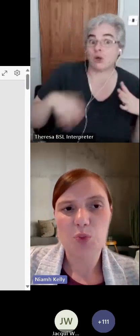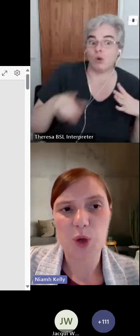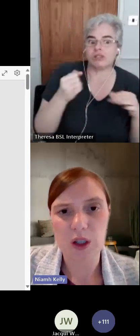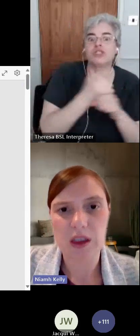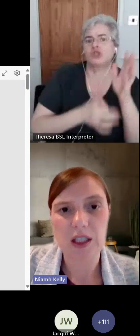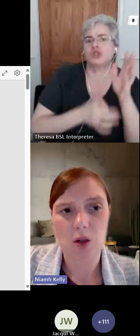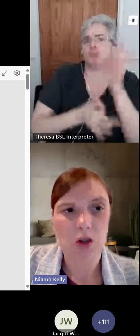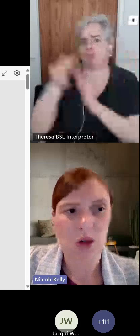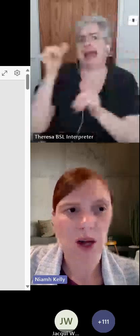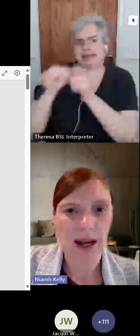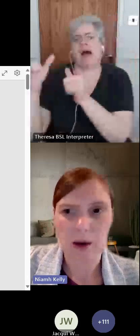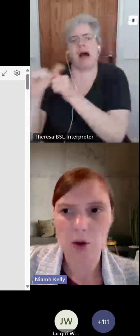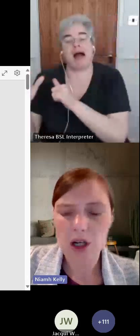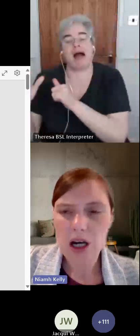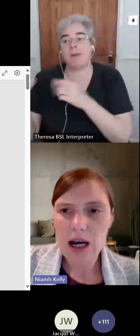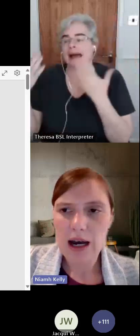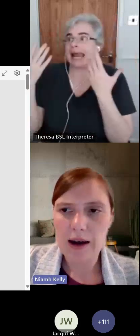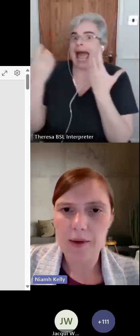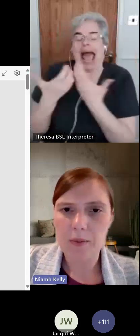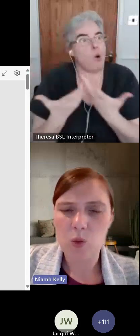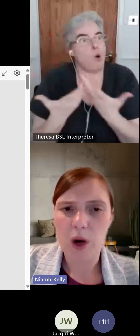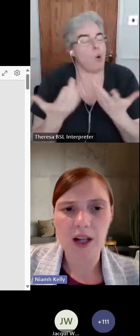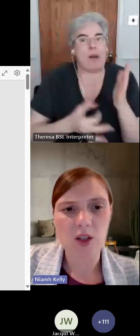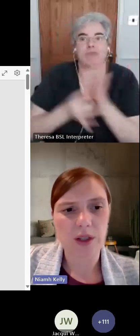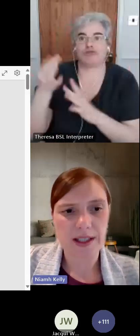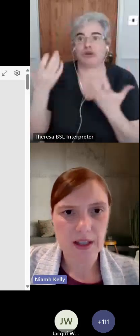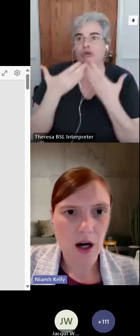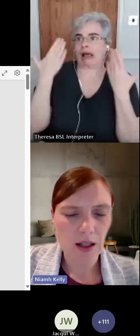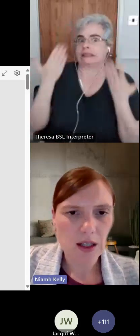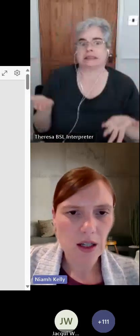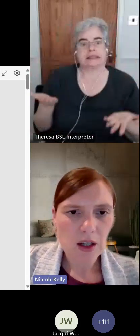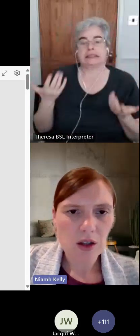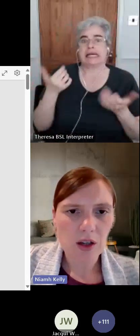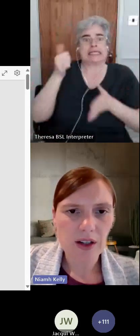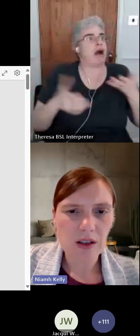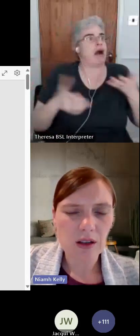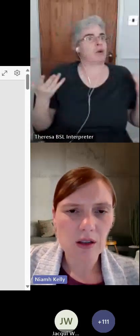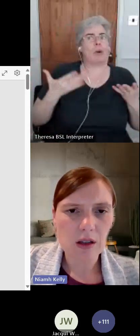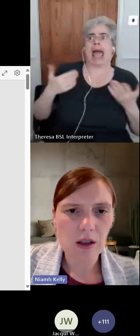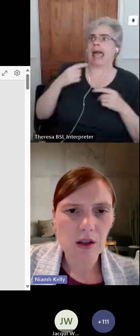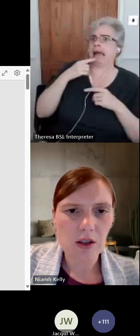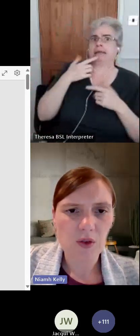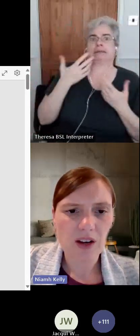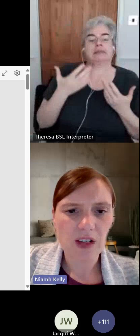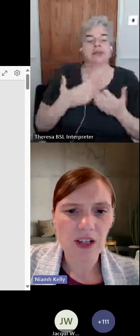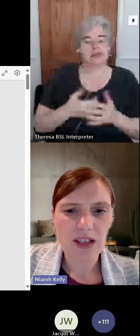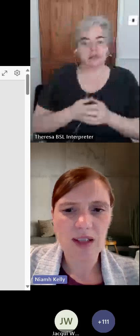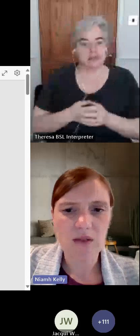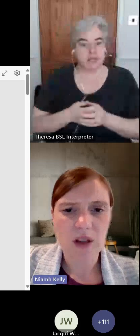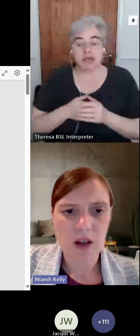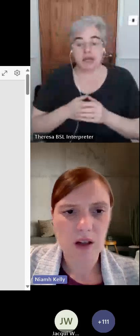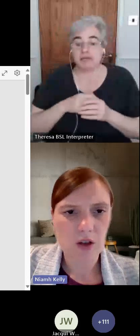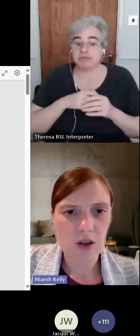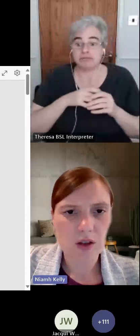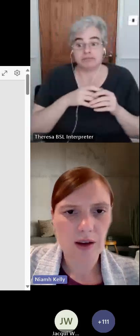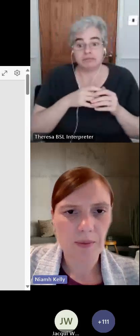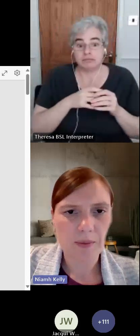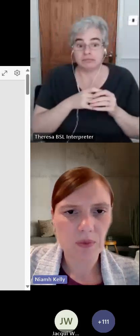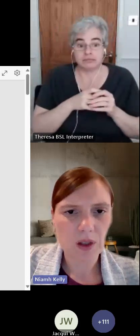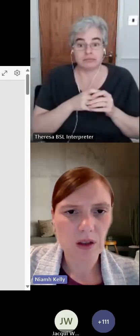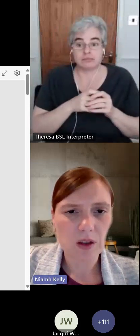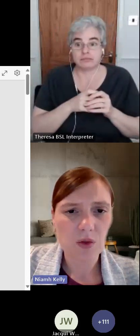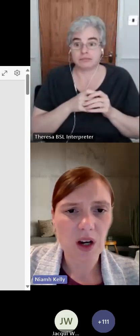better, but they don't know how. Where do I start? There are there's varying I'll